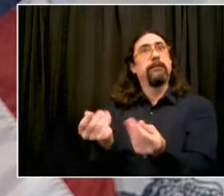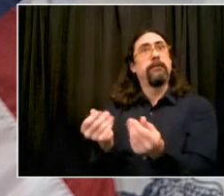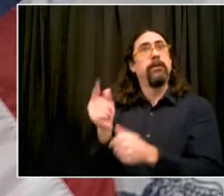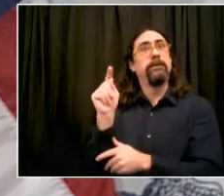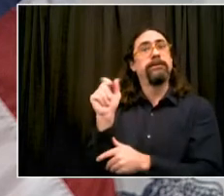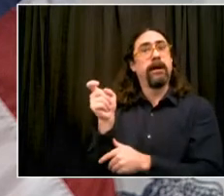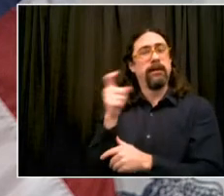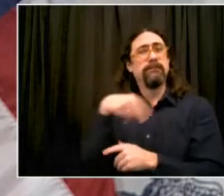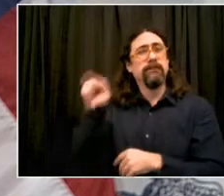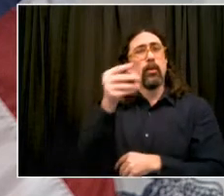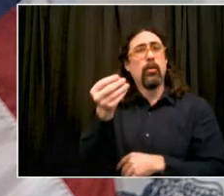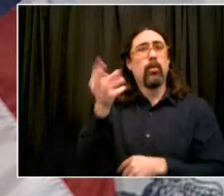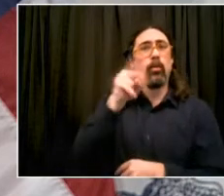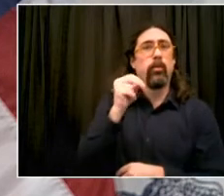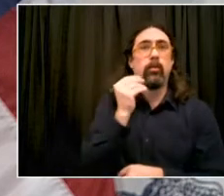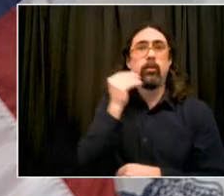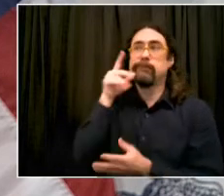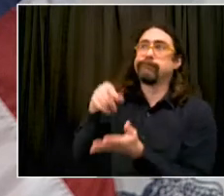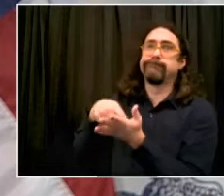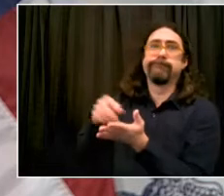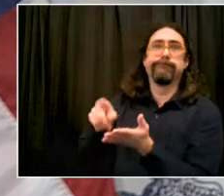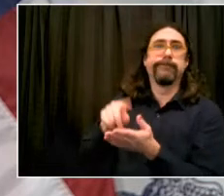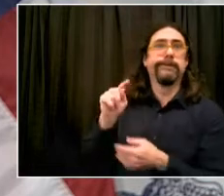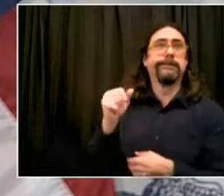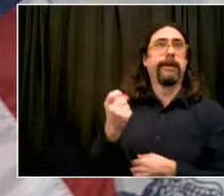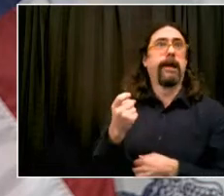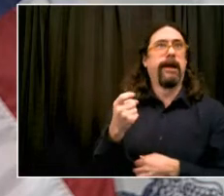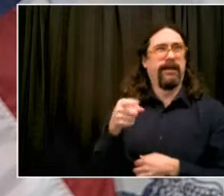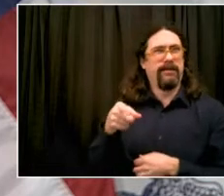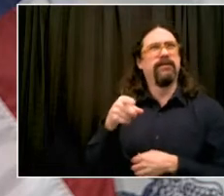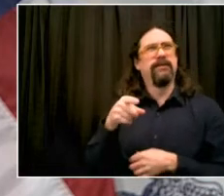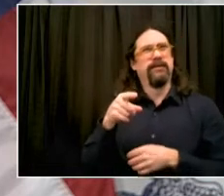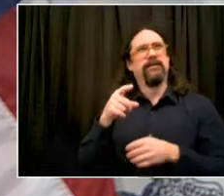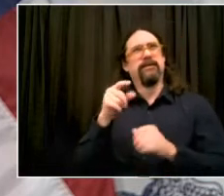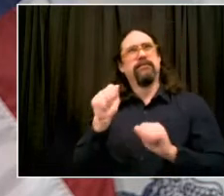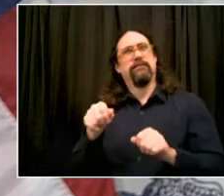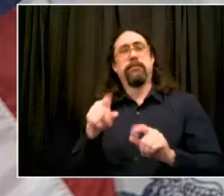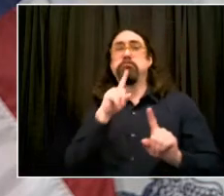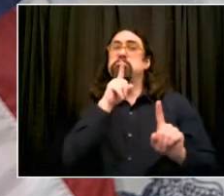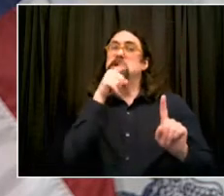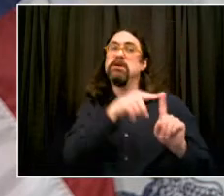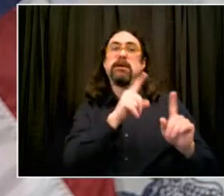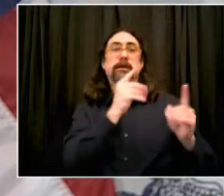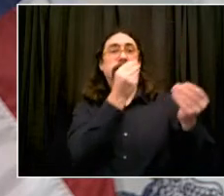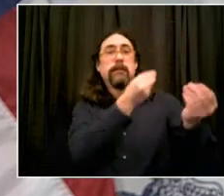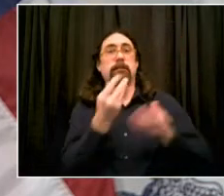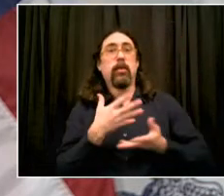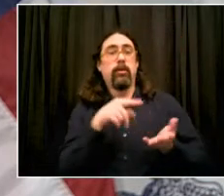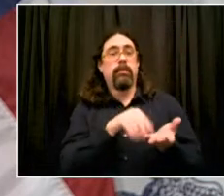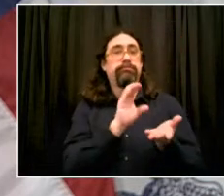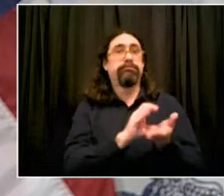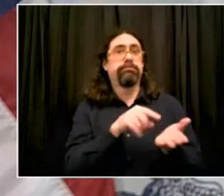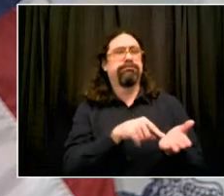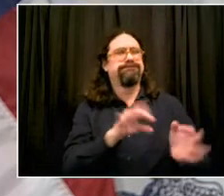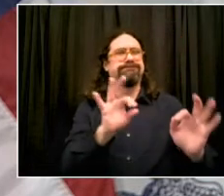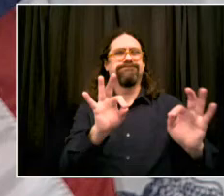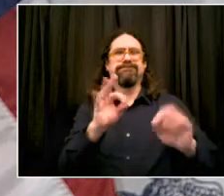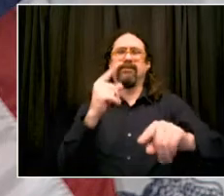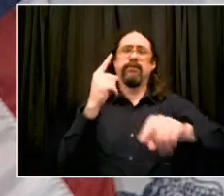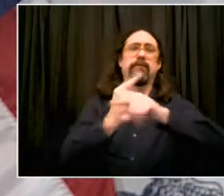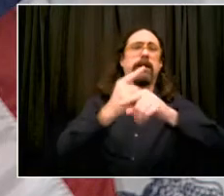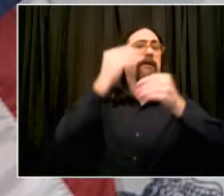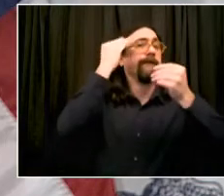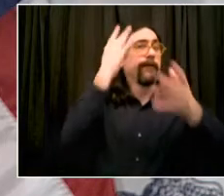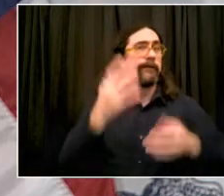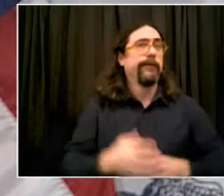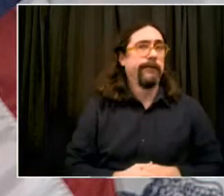was taking, I think, is exactly what's needed. So we'll certainly be looking for anything else that can get done this year. And everything